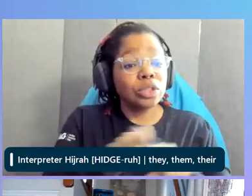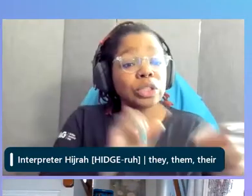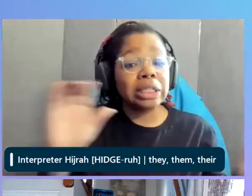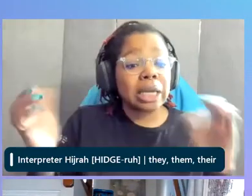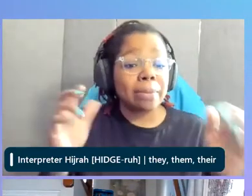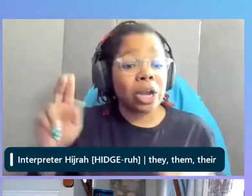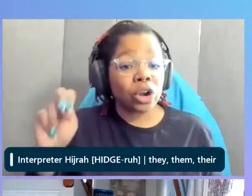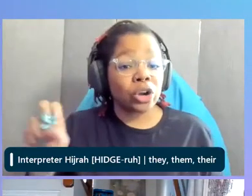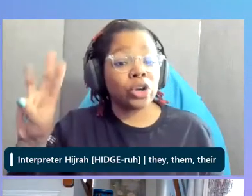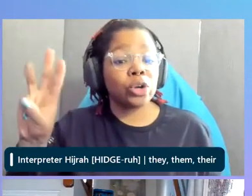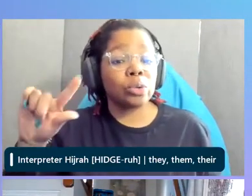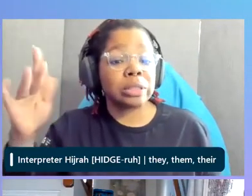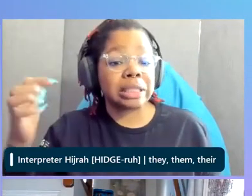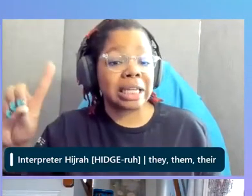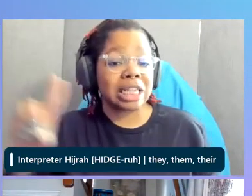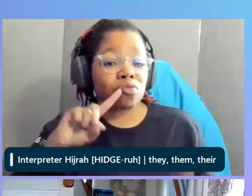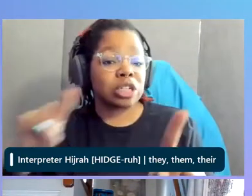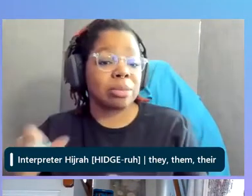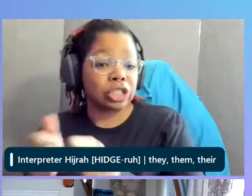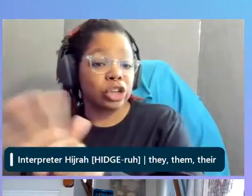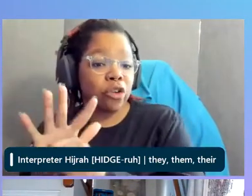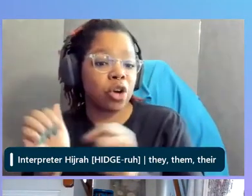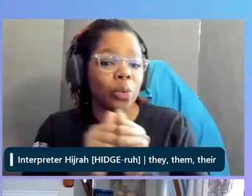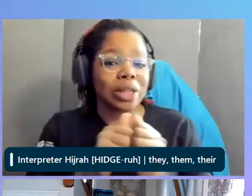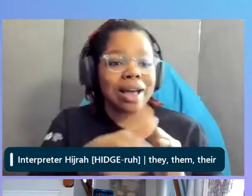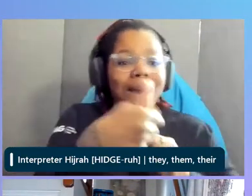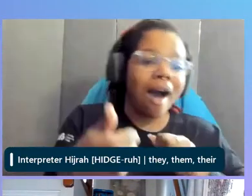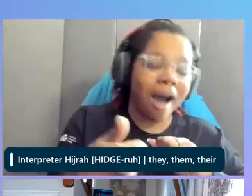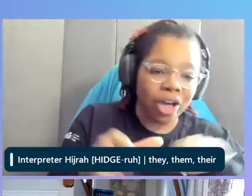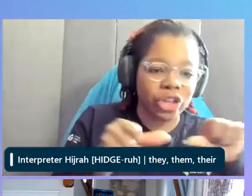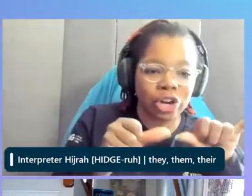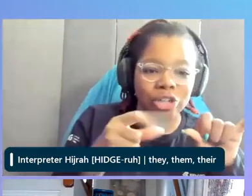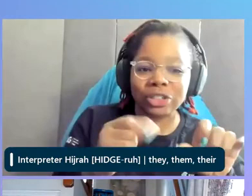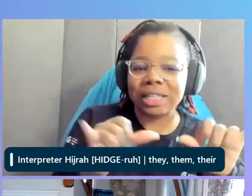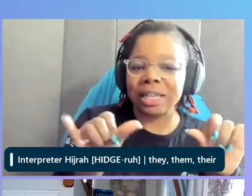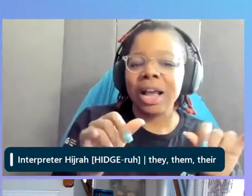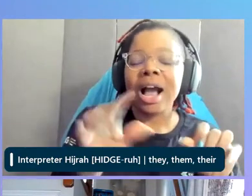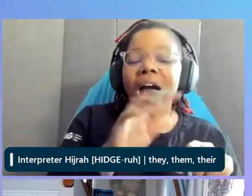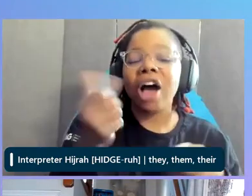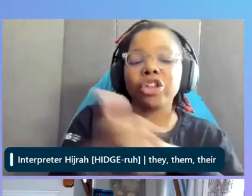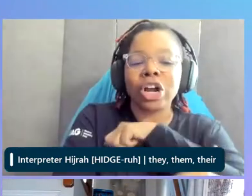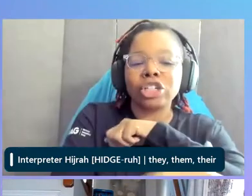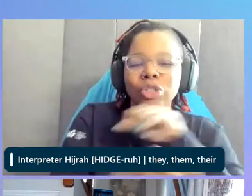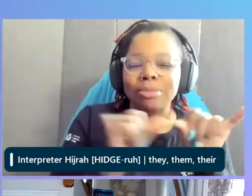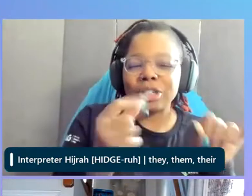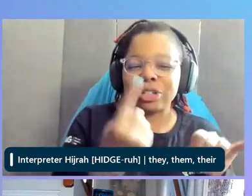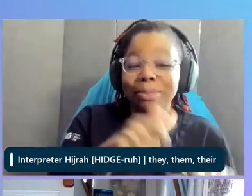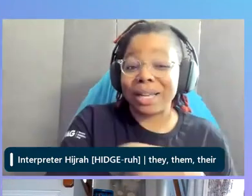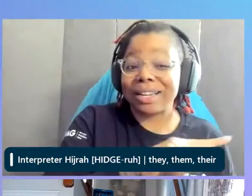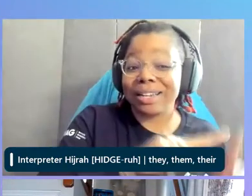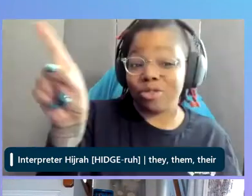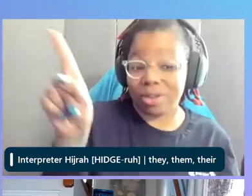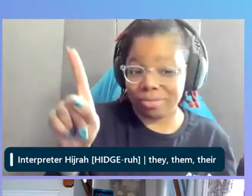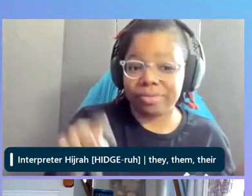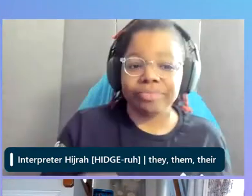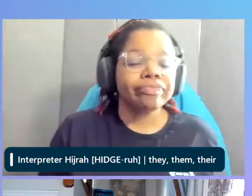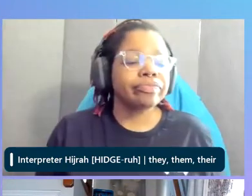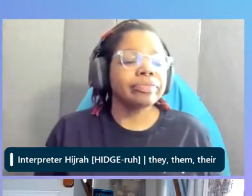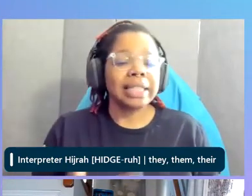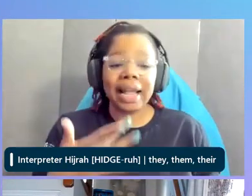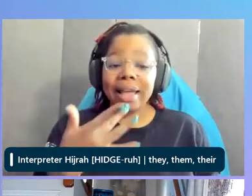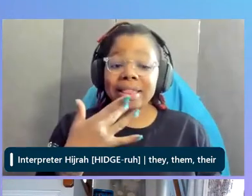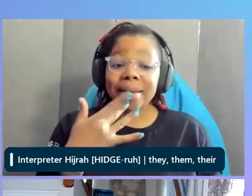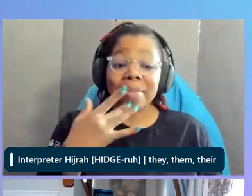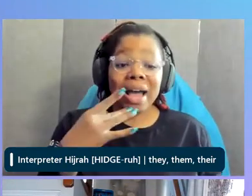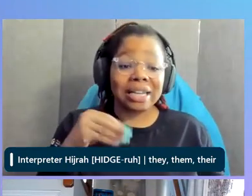New Zealand's response to COVID to other countries who are measuring something different. Now, the biases that govern a project